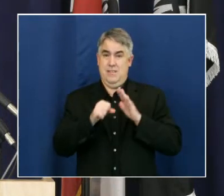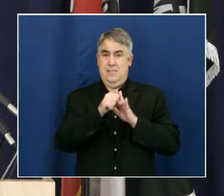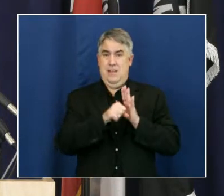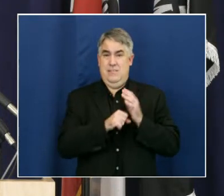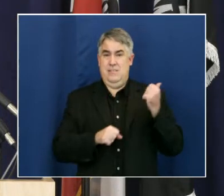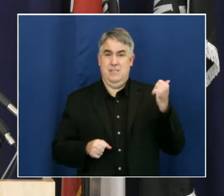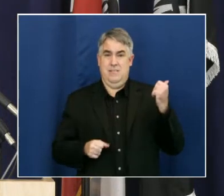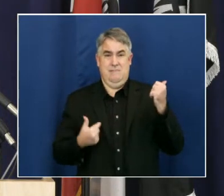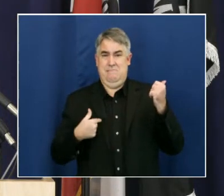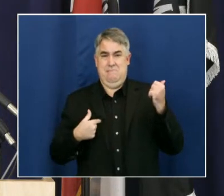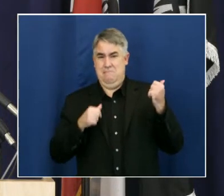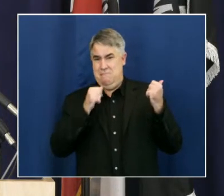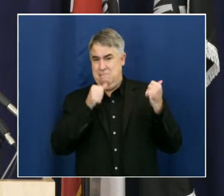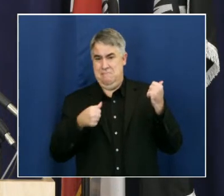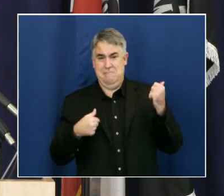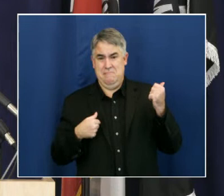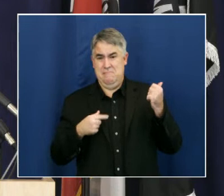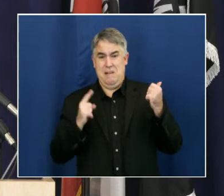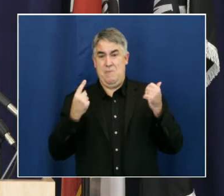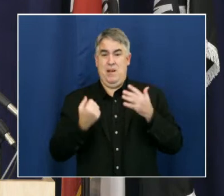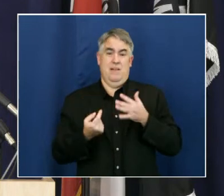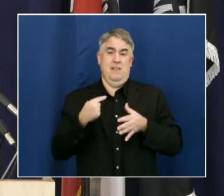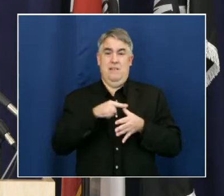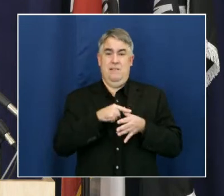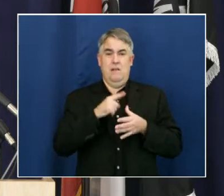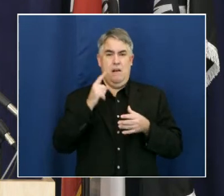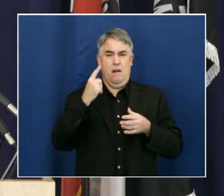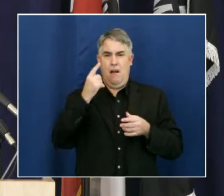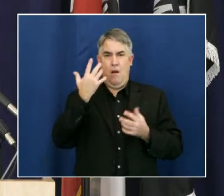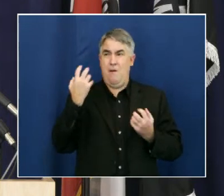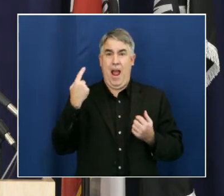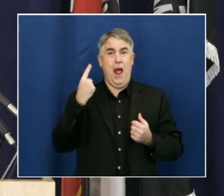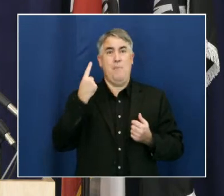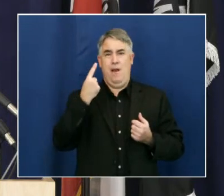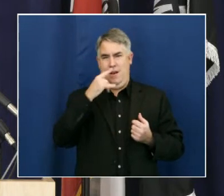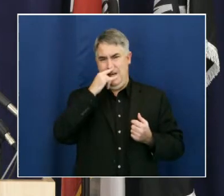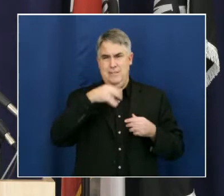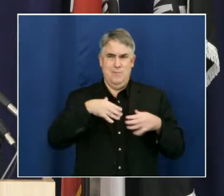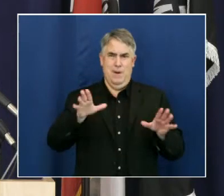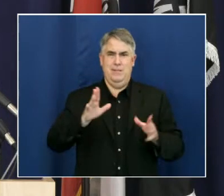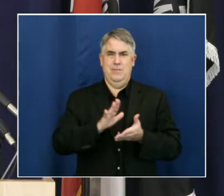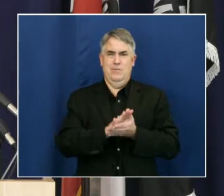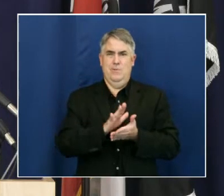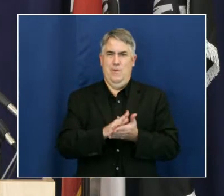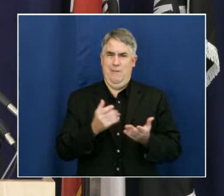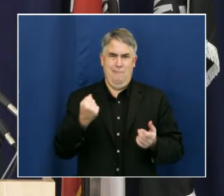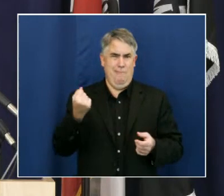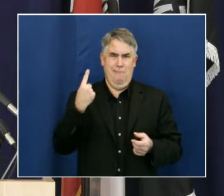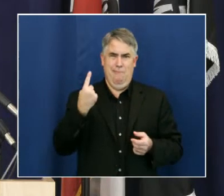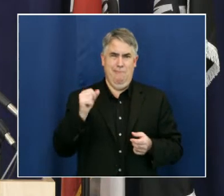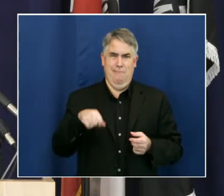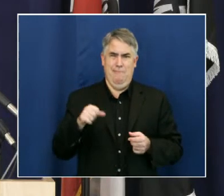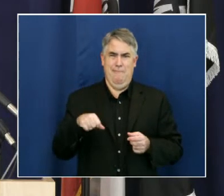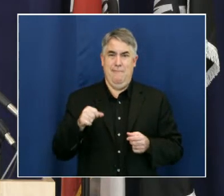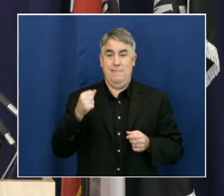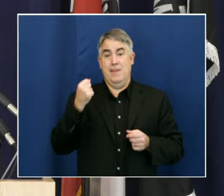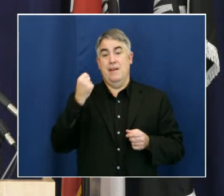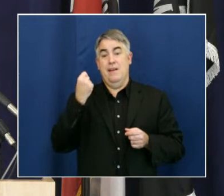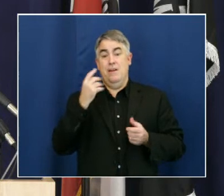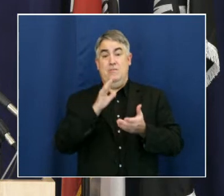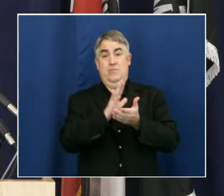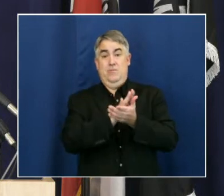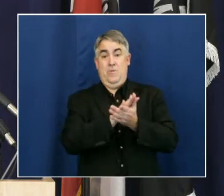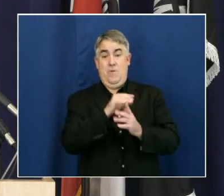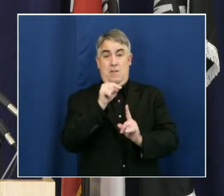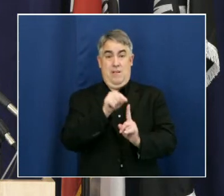in schools. And I think we all want to get our kids back in school. And we all want our kids, when they get back in school, to be able to get back into